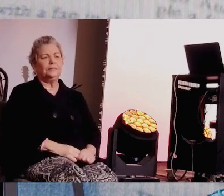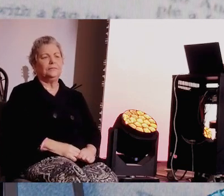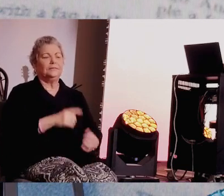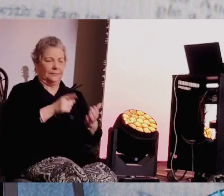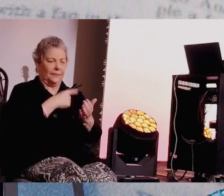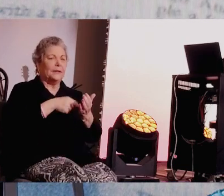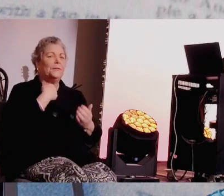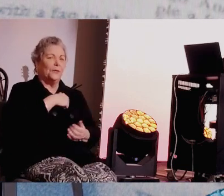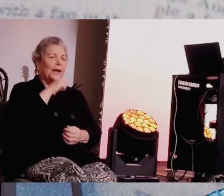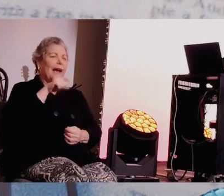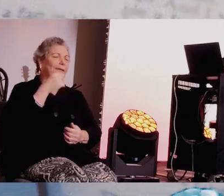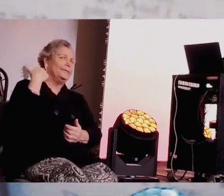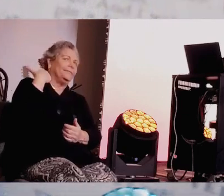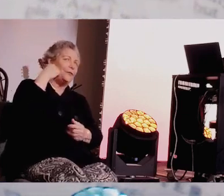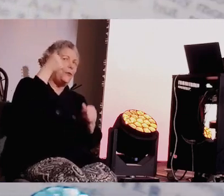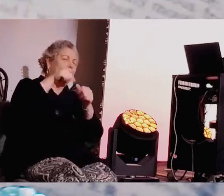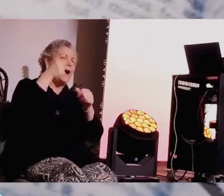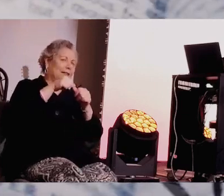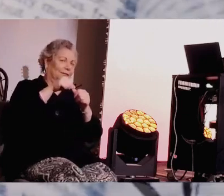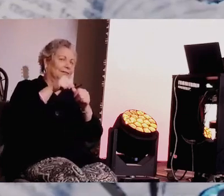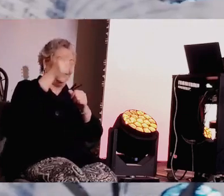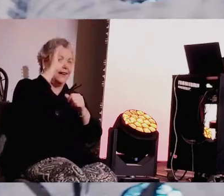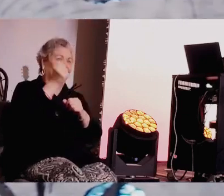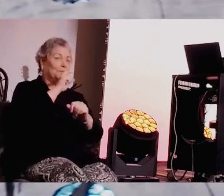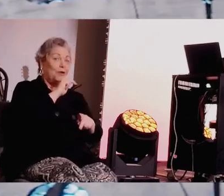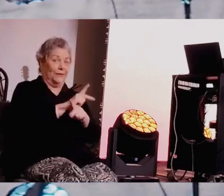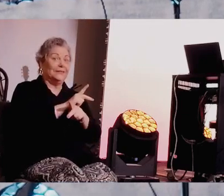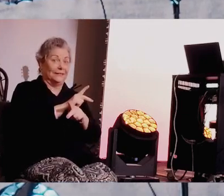Sometimes we need to be reminded of the promises. Amen.